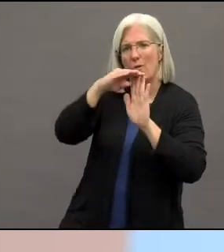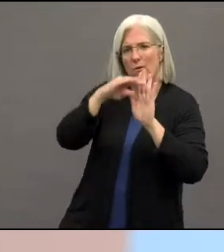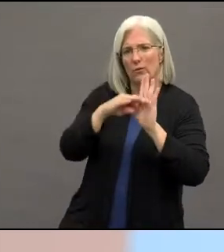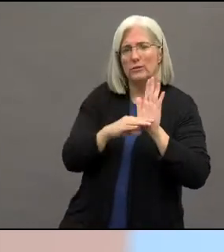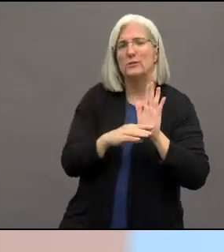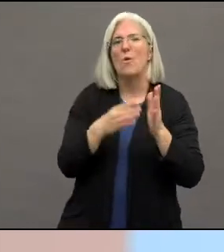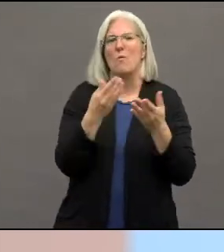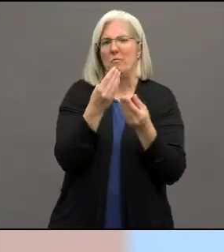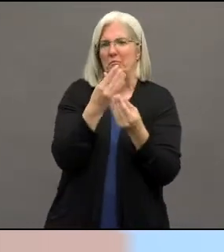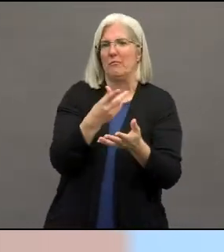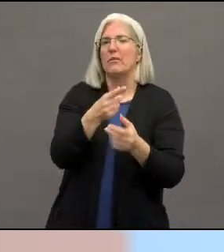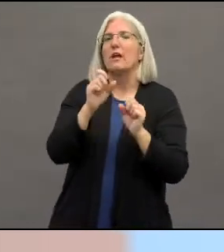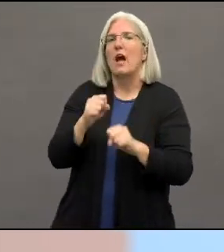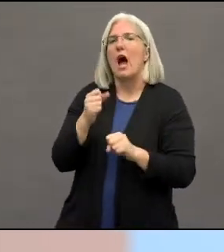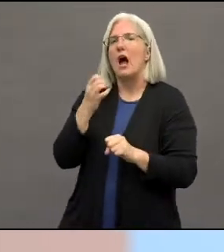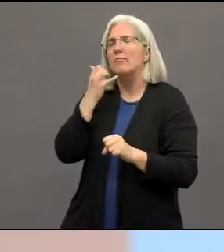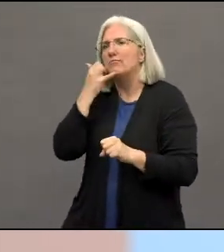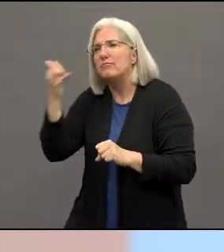portal, which is